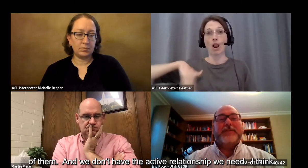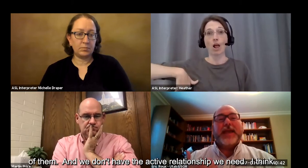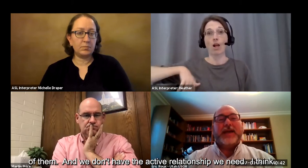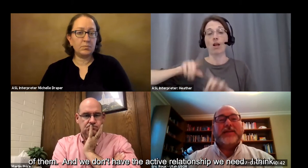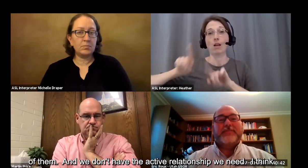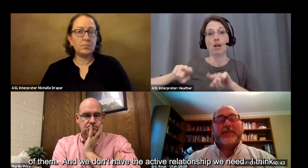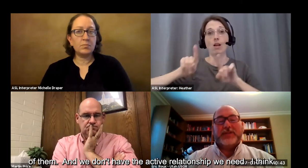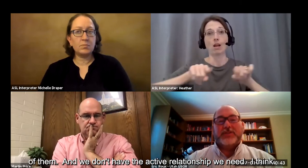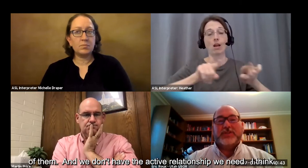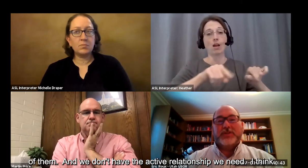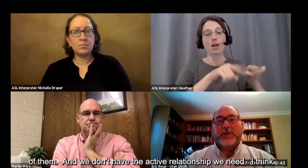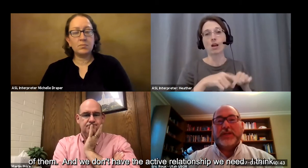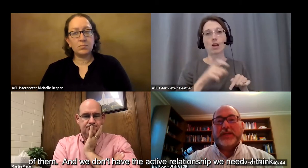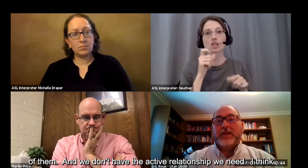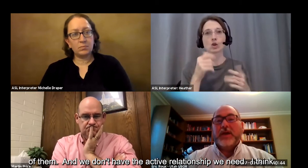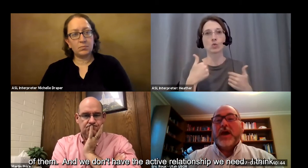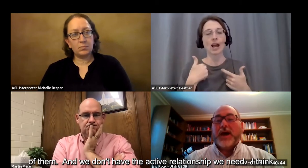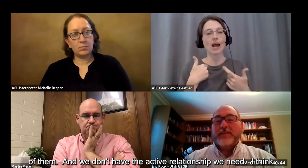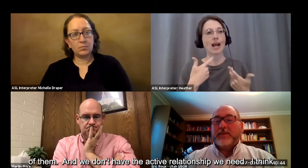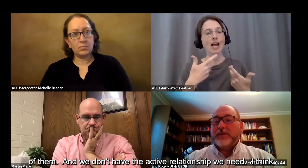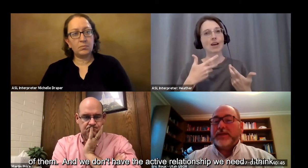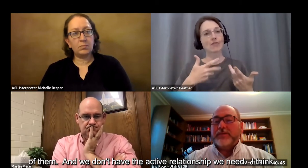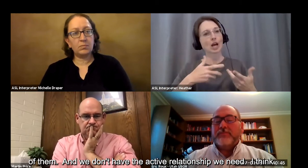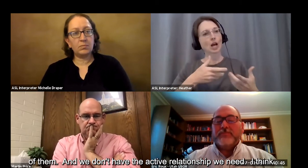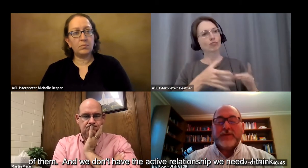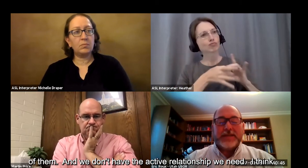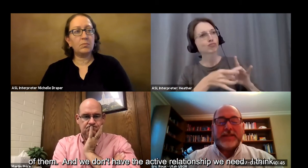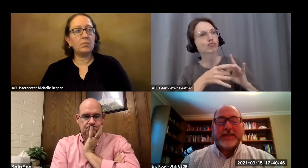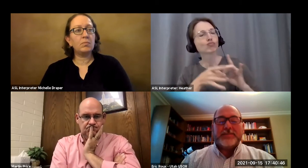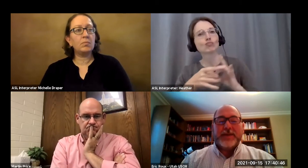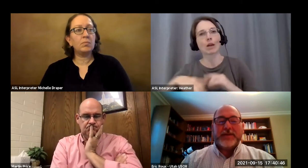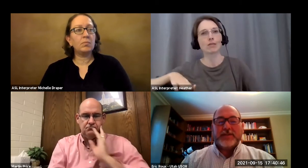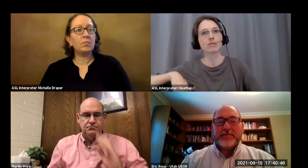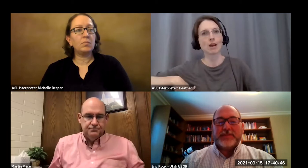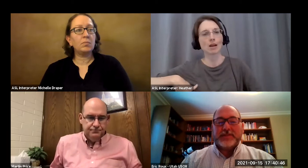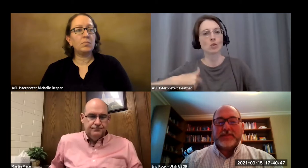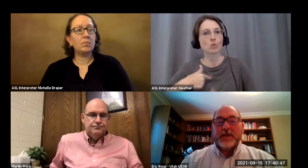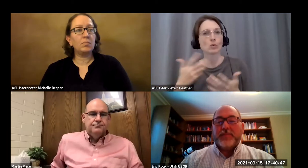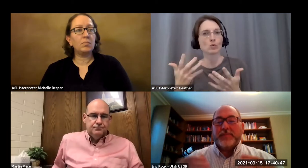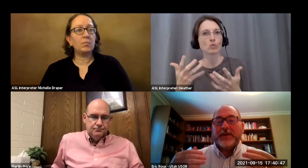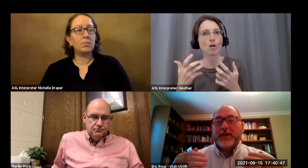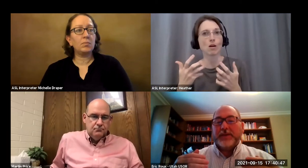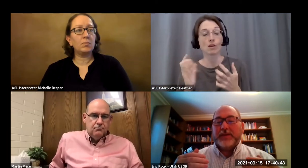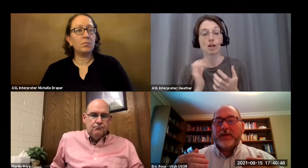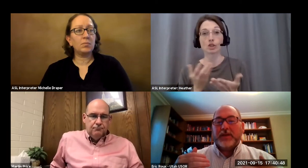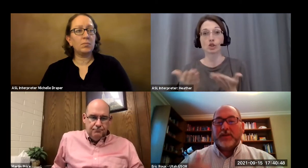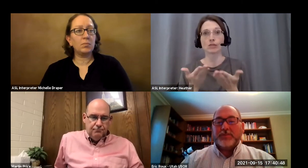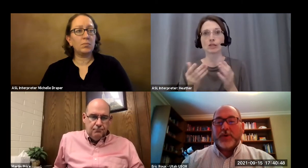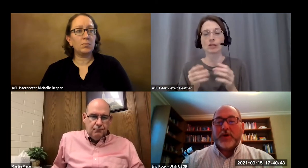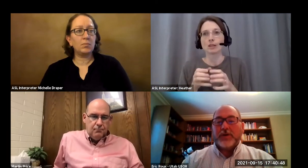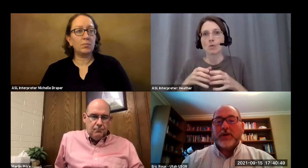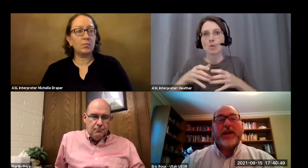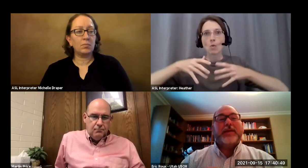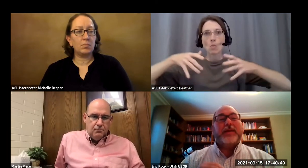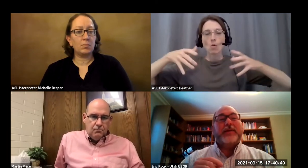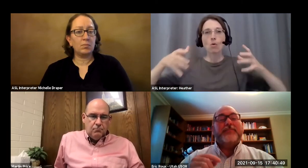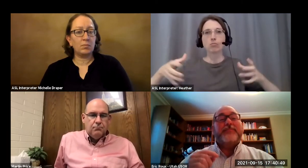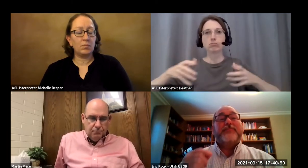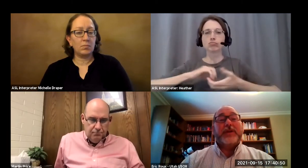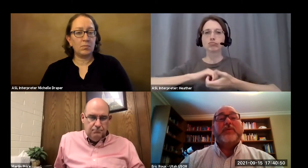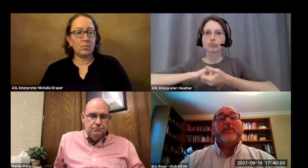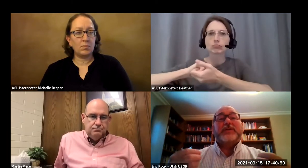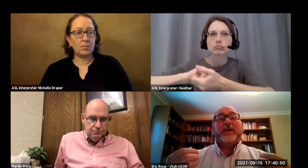don't have the active relationship we need. I think we can really expand our services by becoming a close partner and